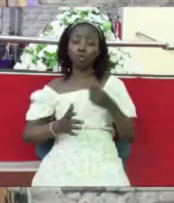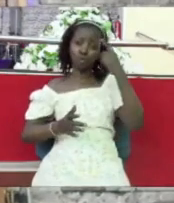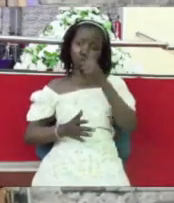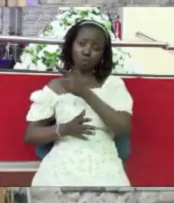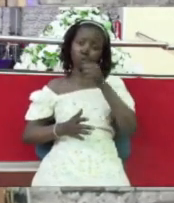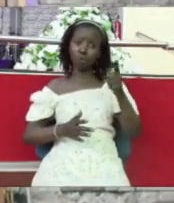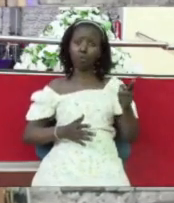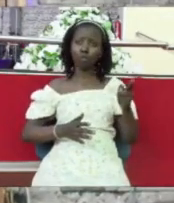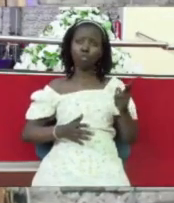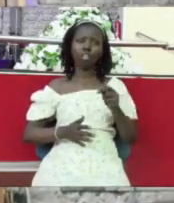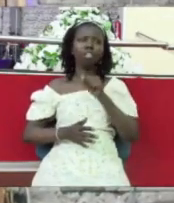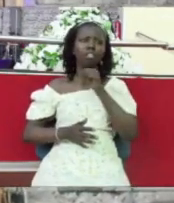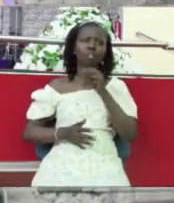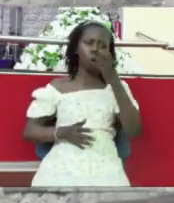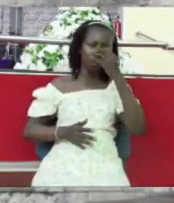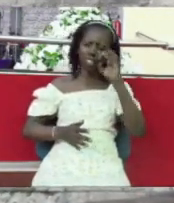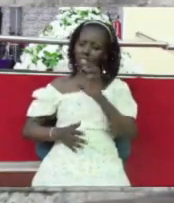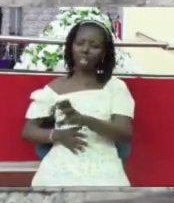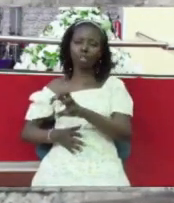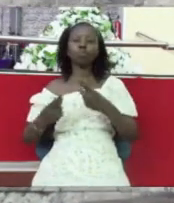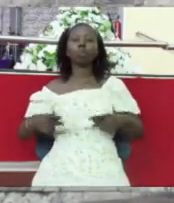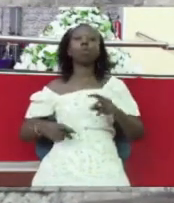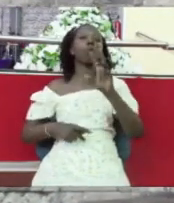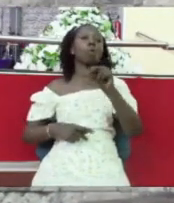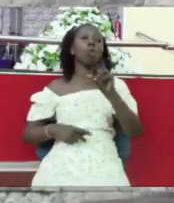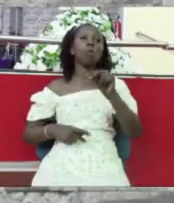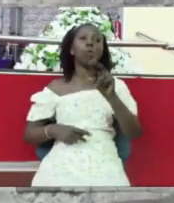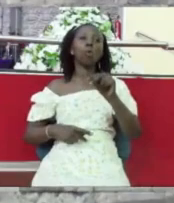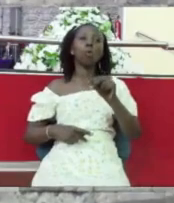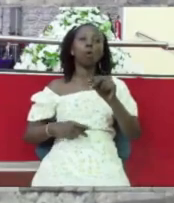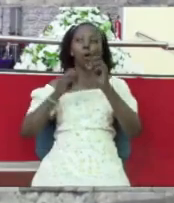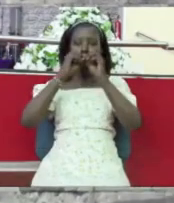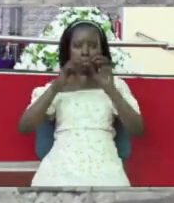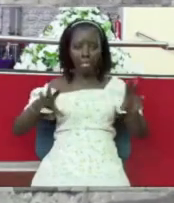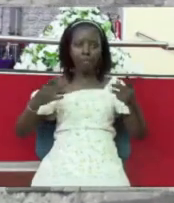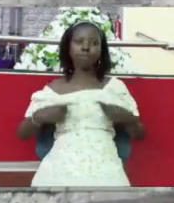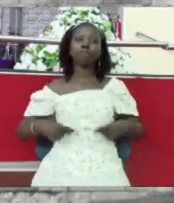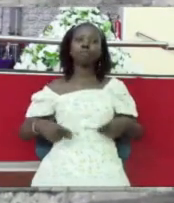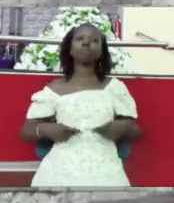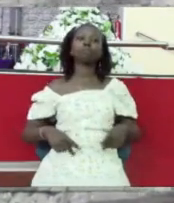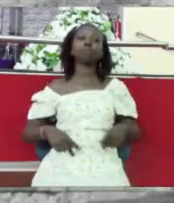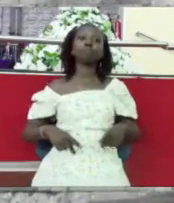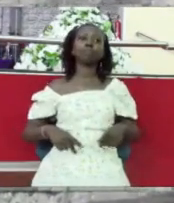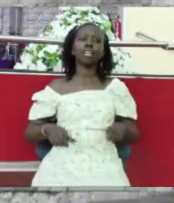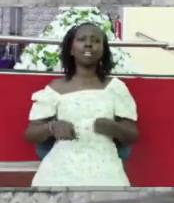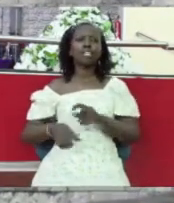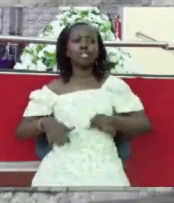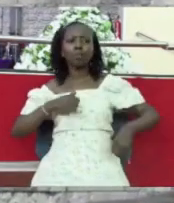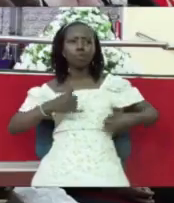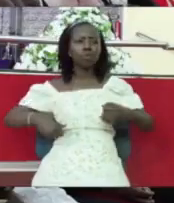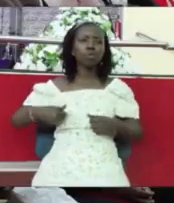yoyote ile. You do not curse people. Hutaweza kulaani watu. You want to bless people. Utawabariki. We will rejoice with those who are